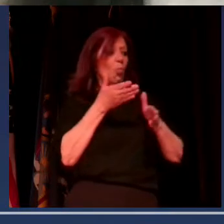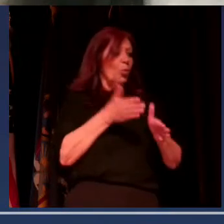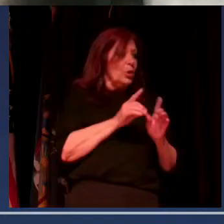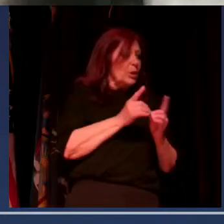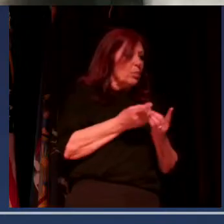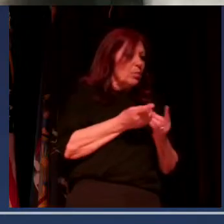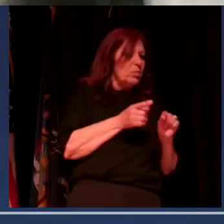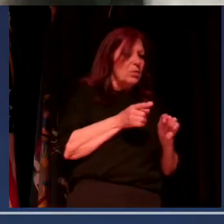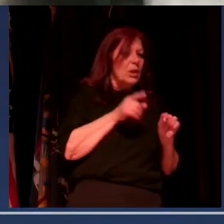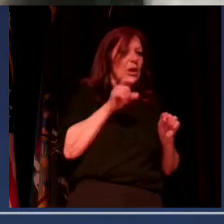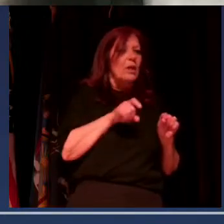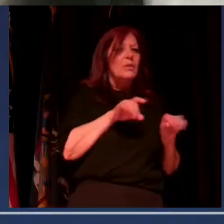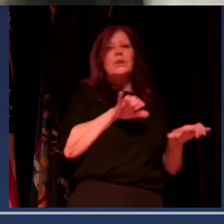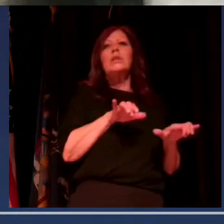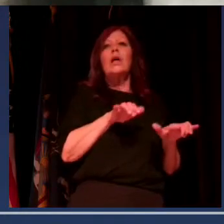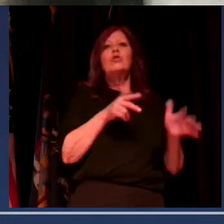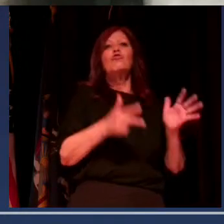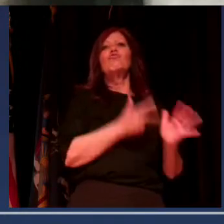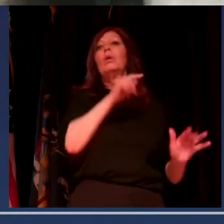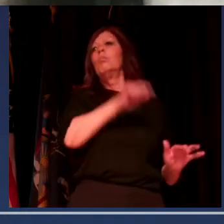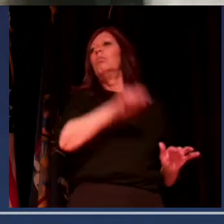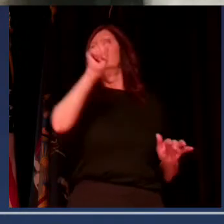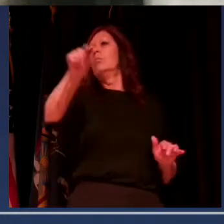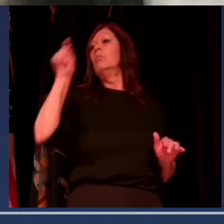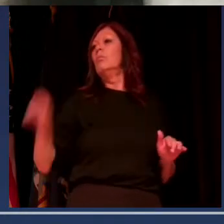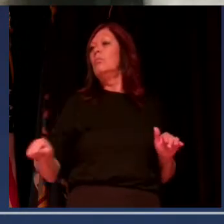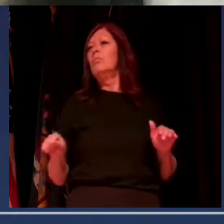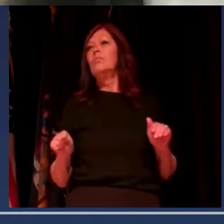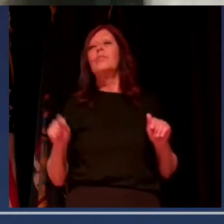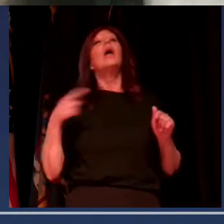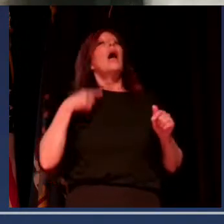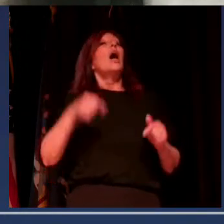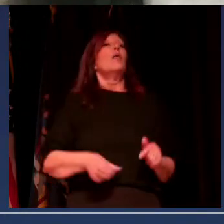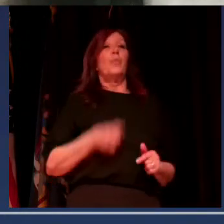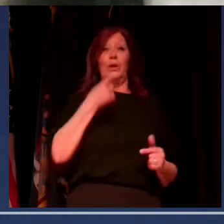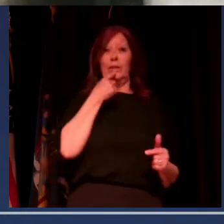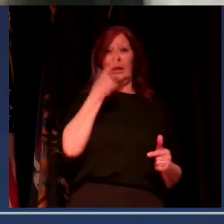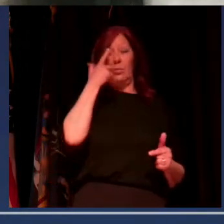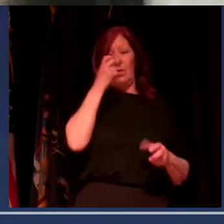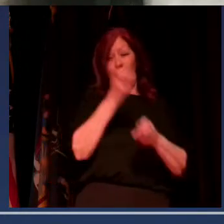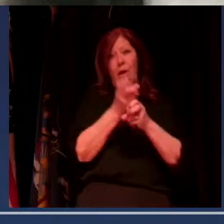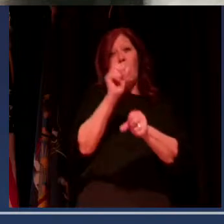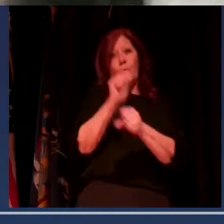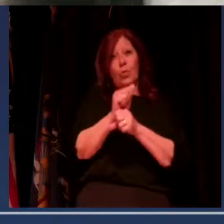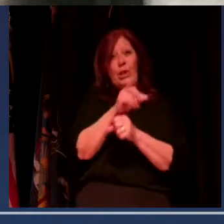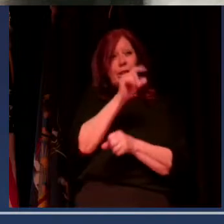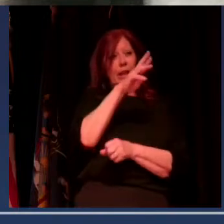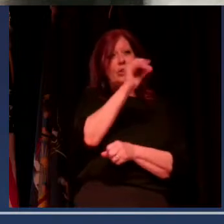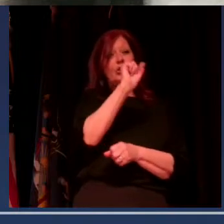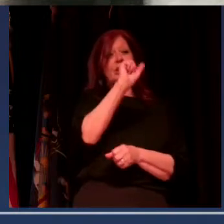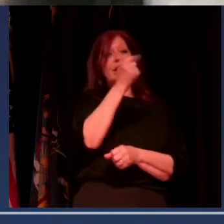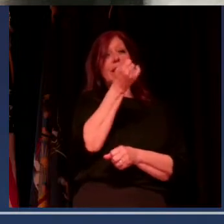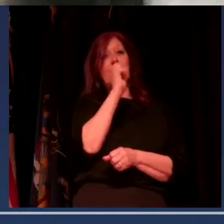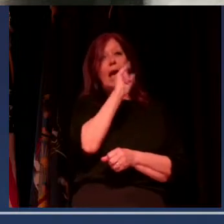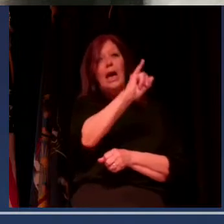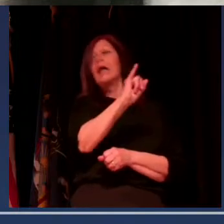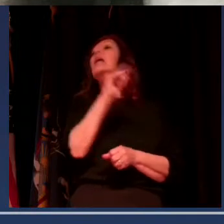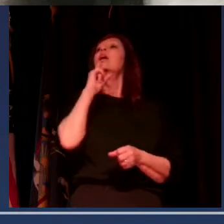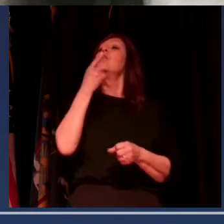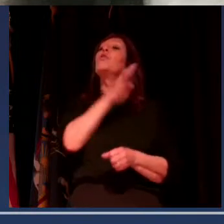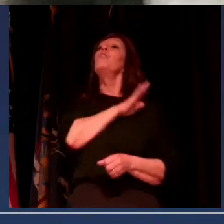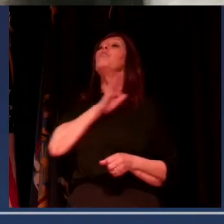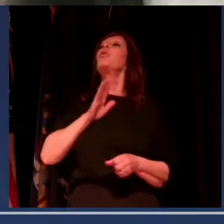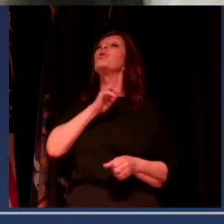department to be done in triplicate. I am proud to say that because of the hard work of Dr. Sagai, the Board of